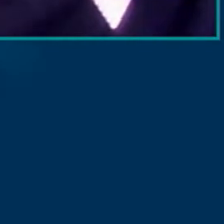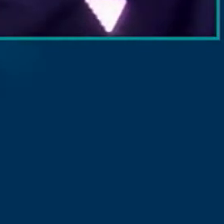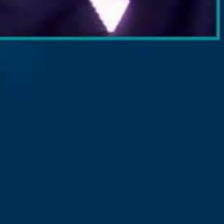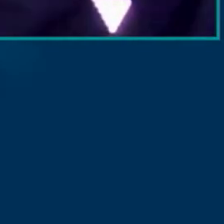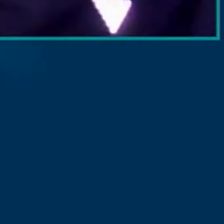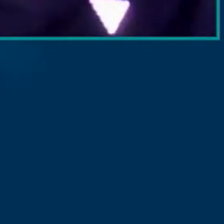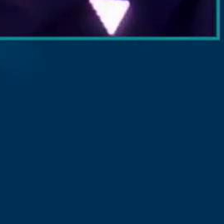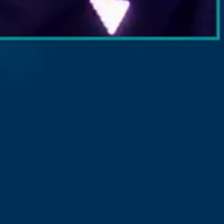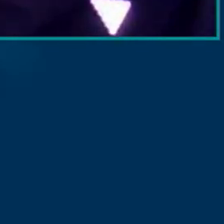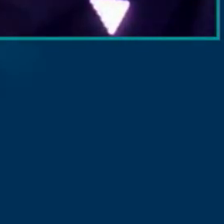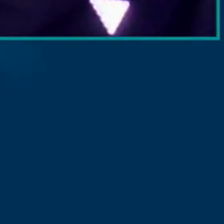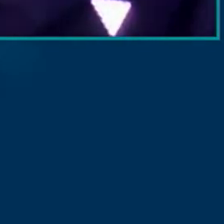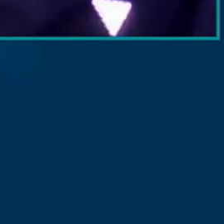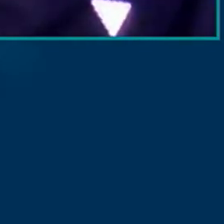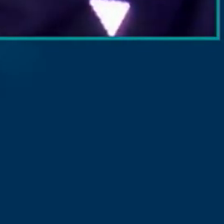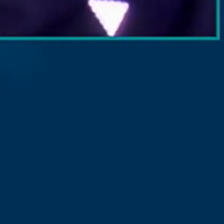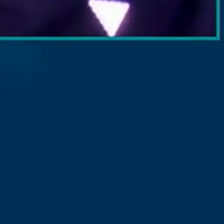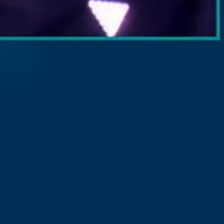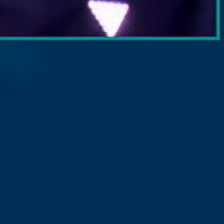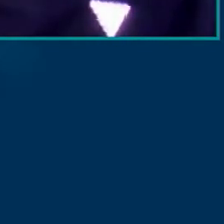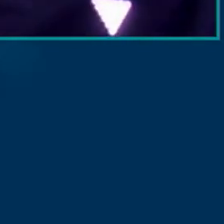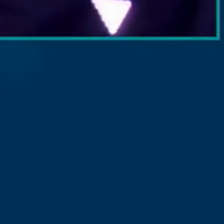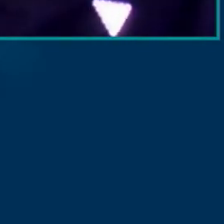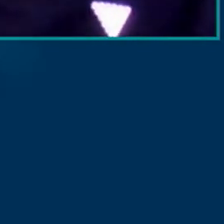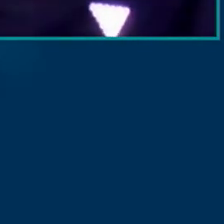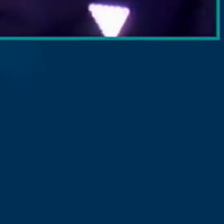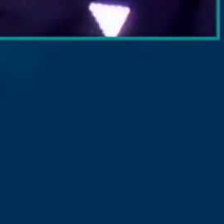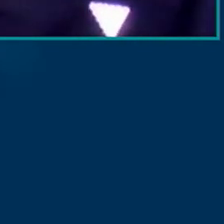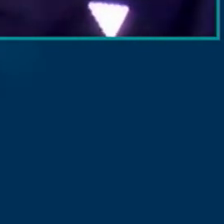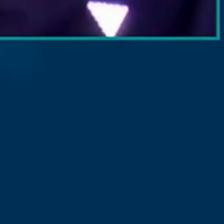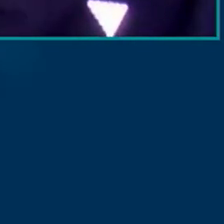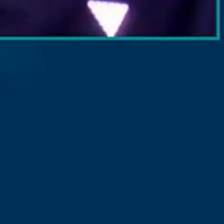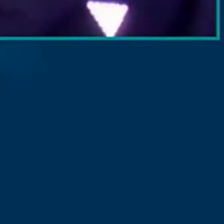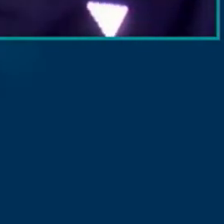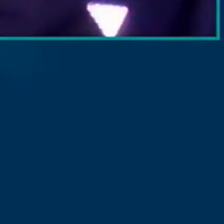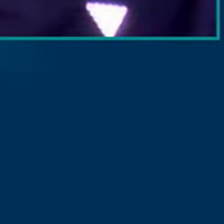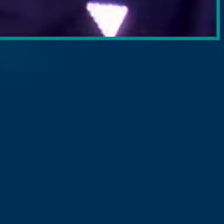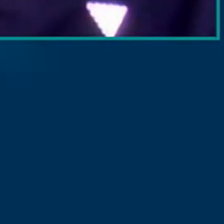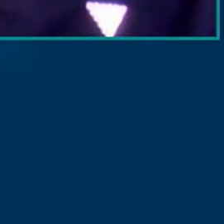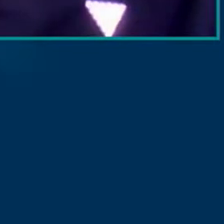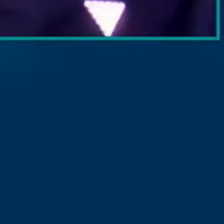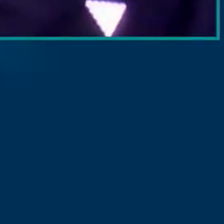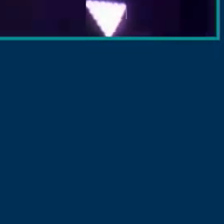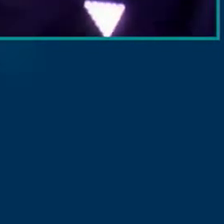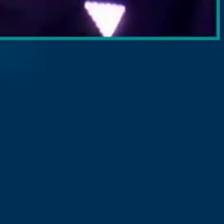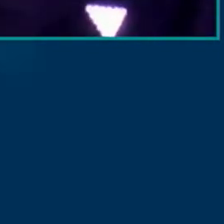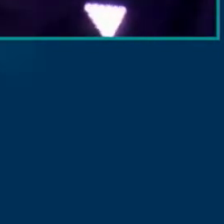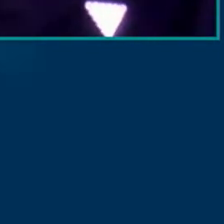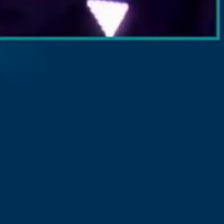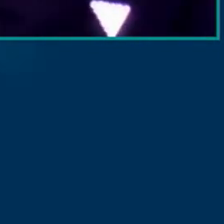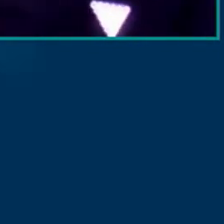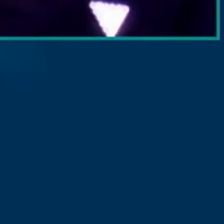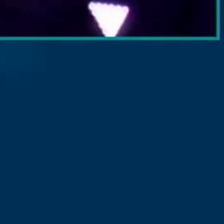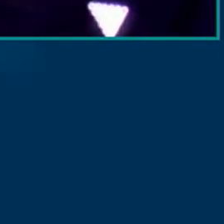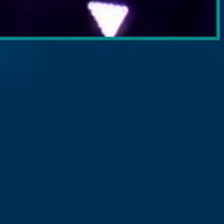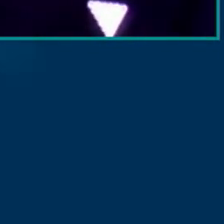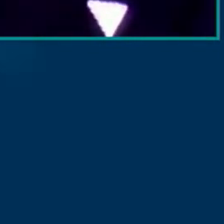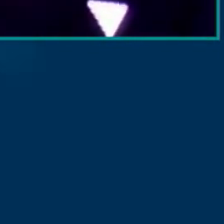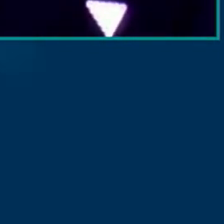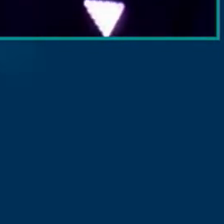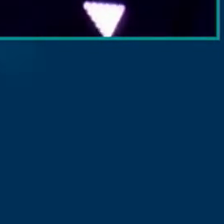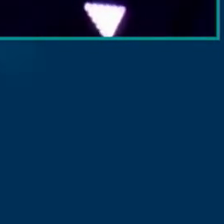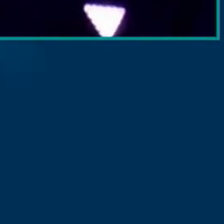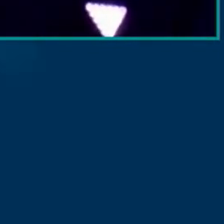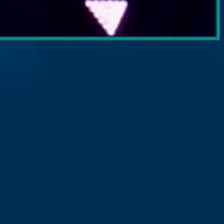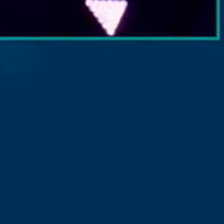efficient, whether the safety procedures are effective. And the next step is the